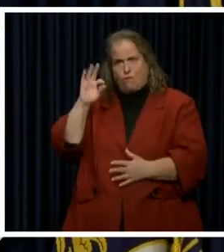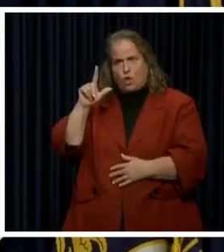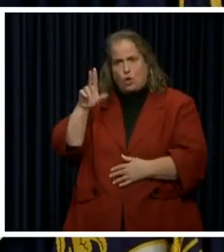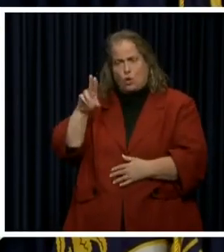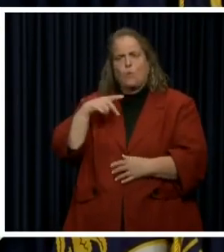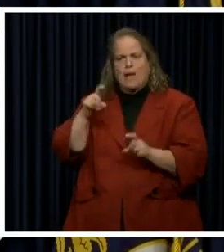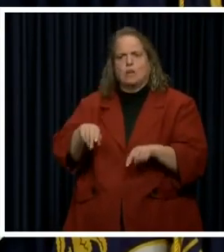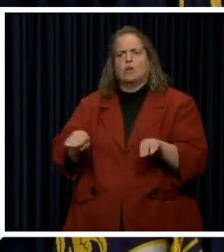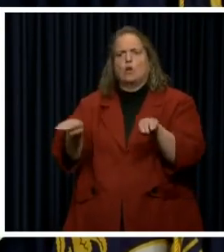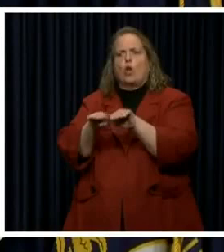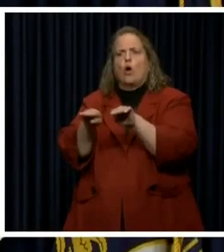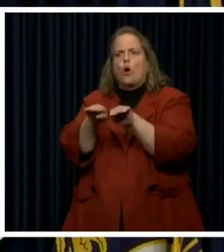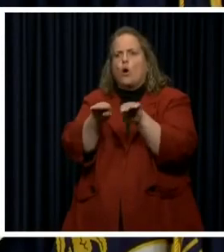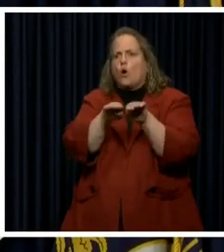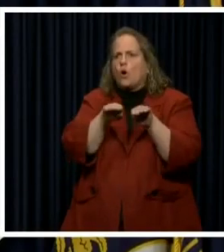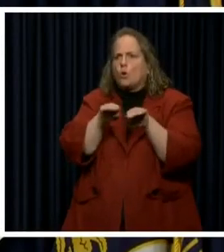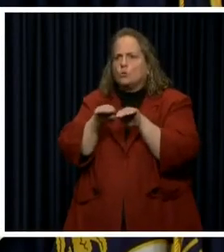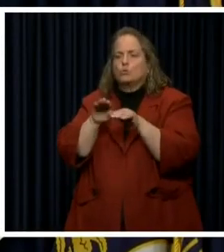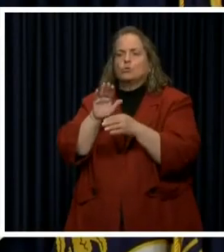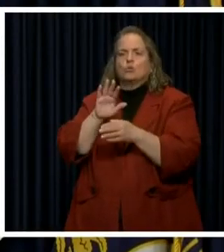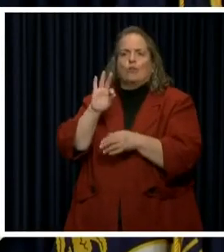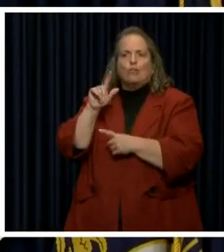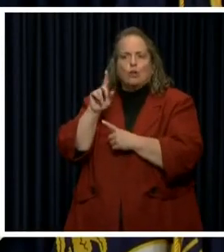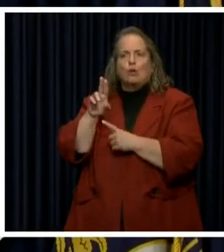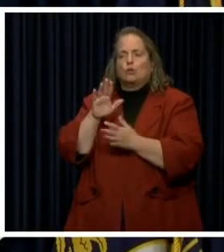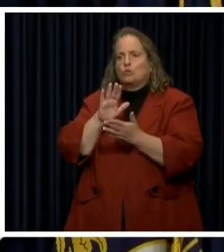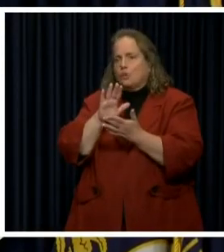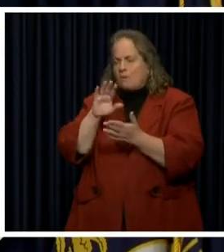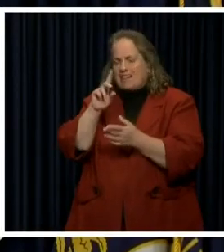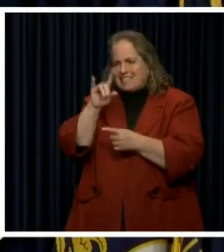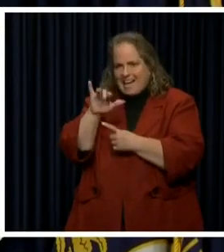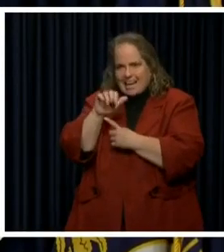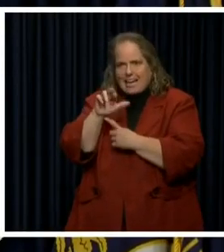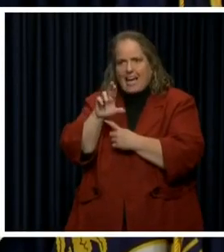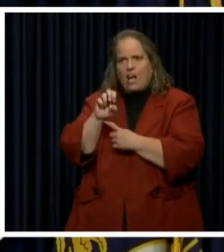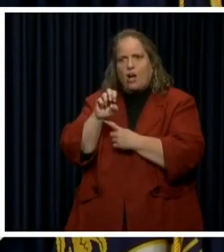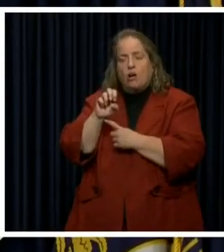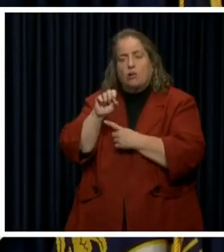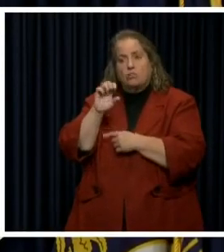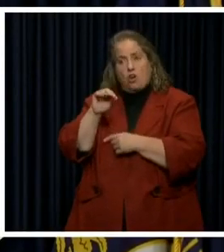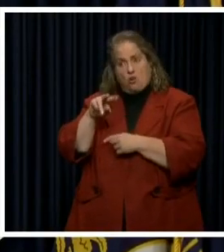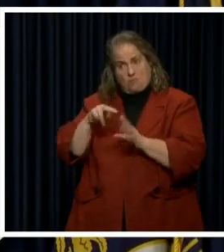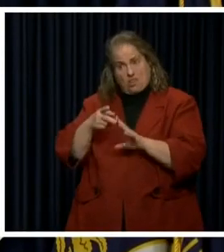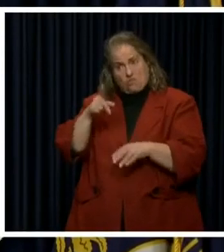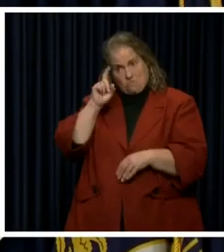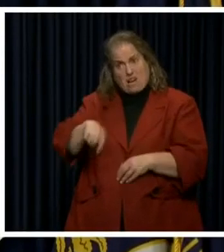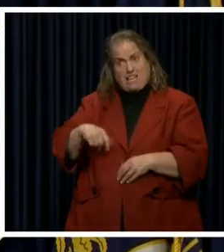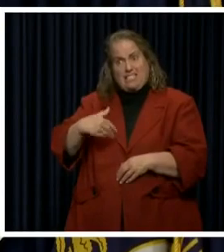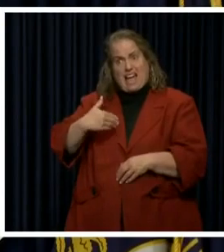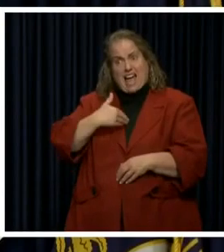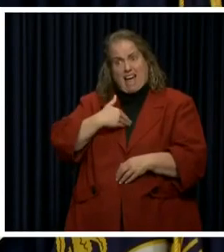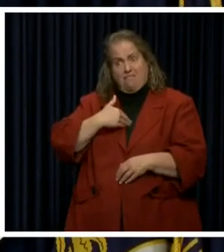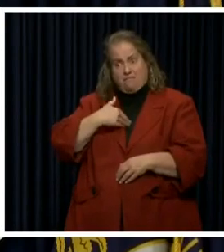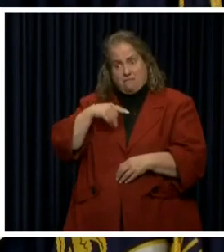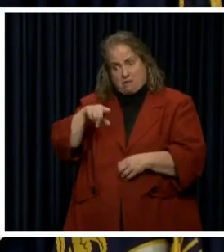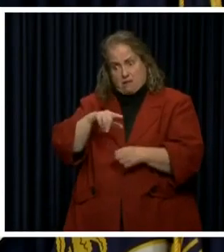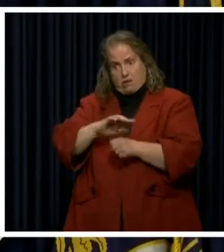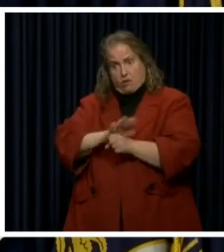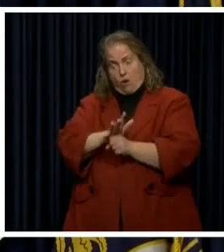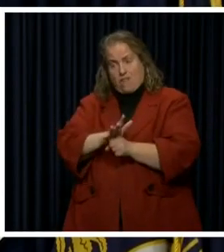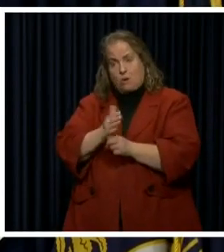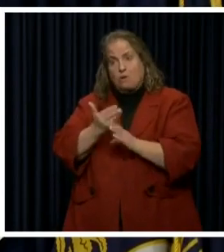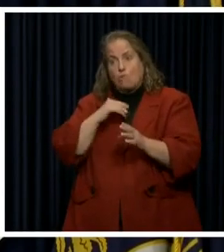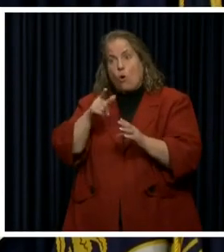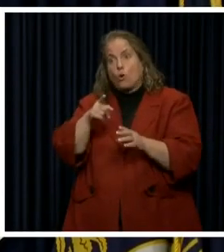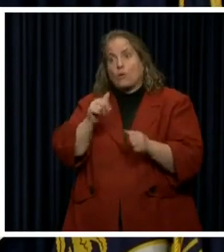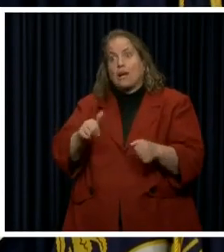closing schools and potentially at closing daycares. And to say there has to be a positive test in one of the kids, that's not the right